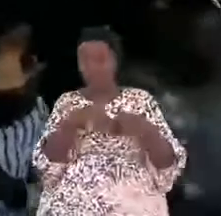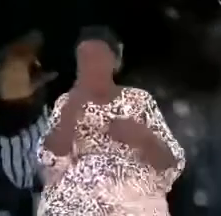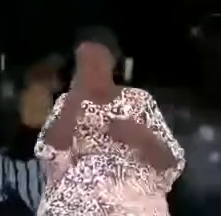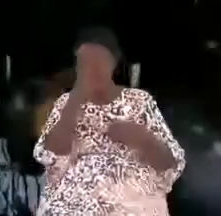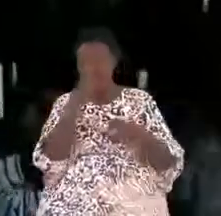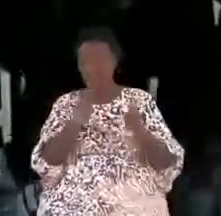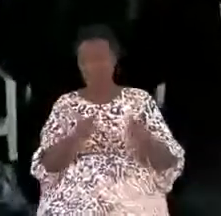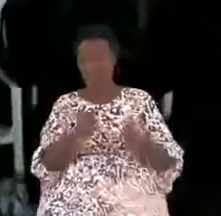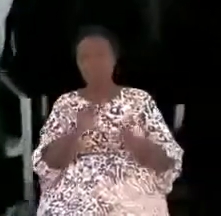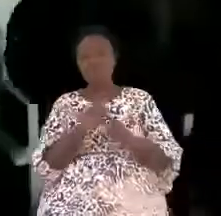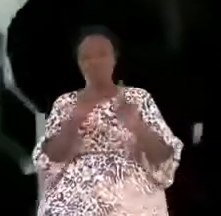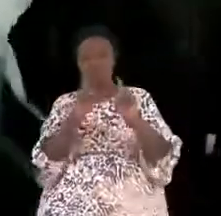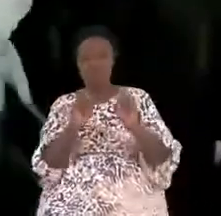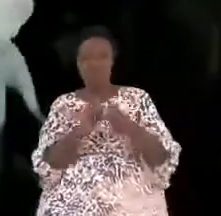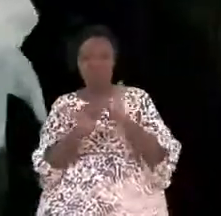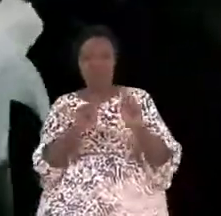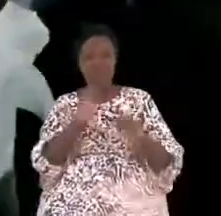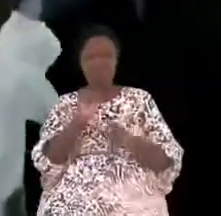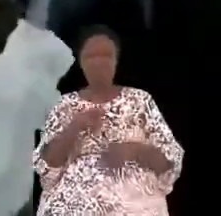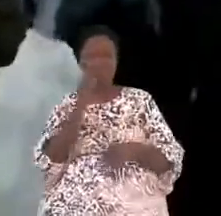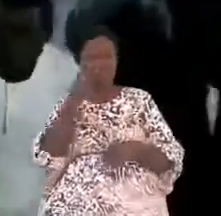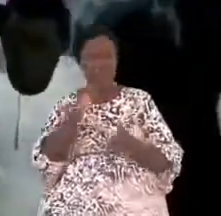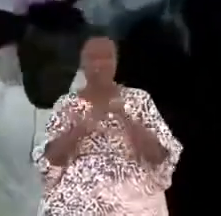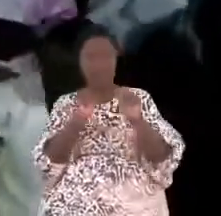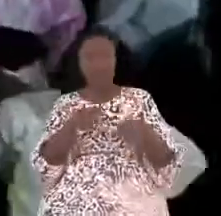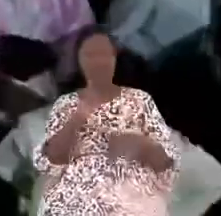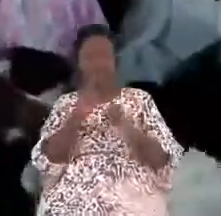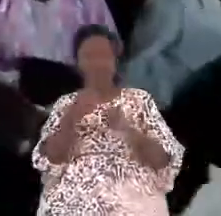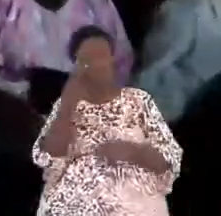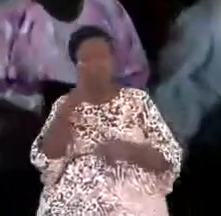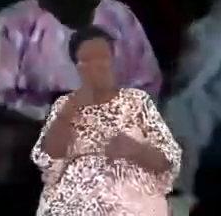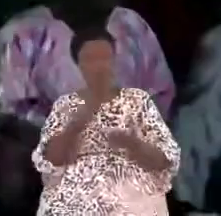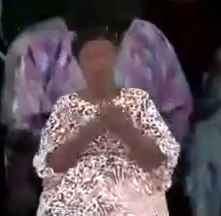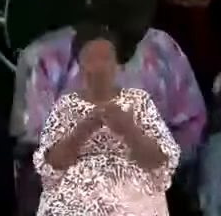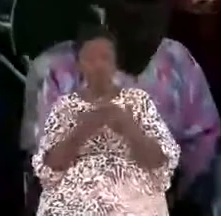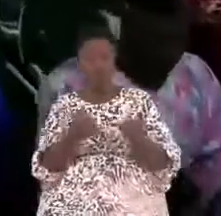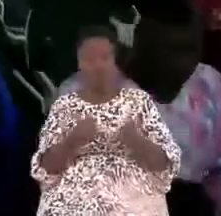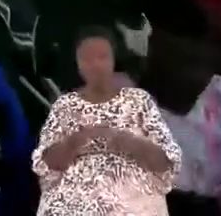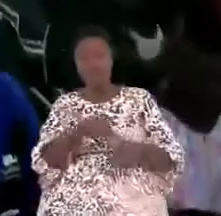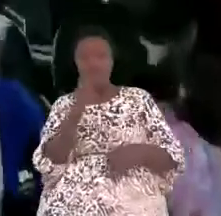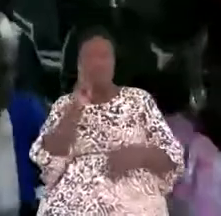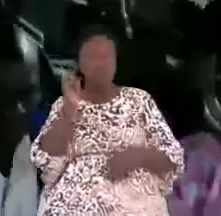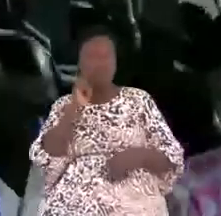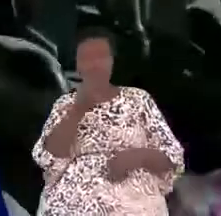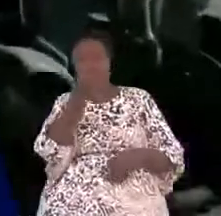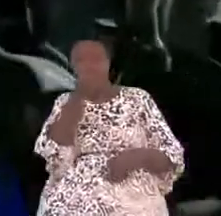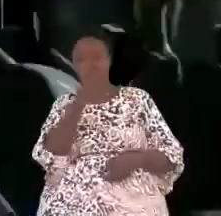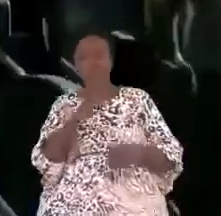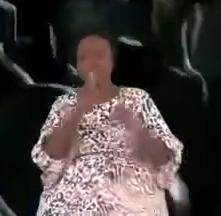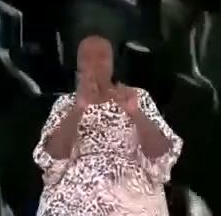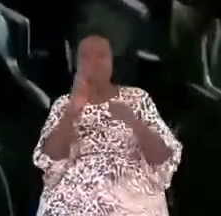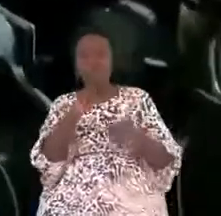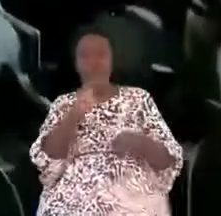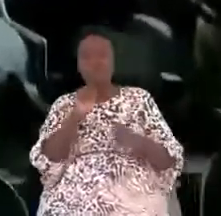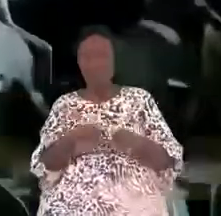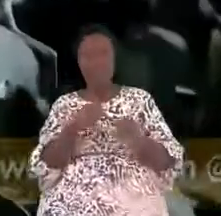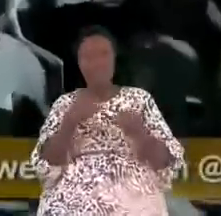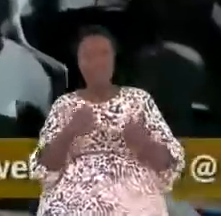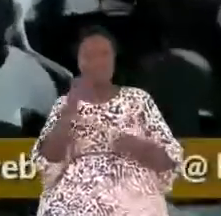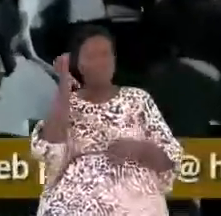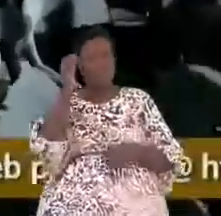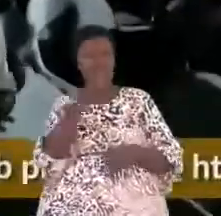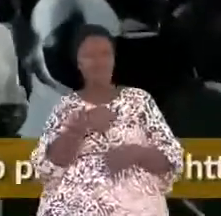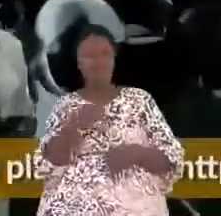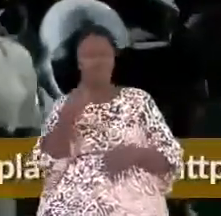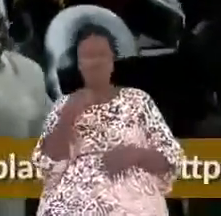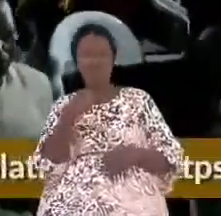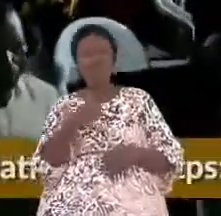test them you'll see they can now see and if they have any dumb test them they can now hear they cannot speak if